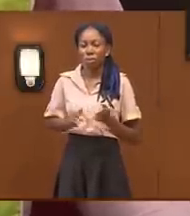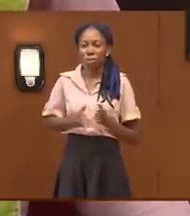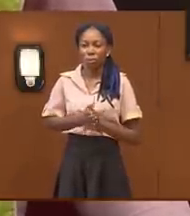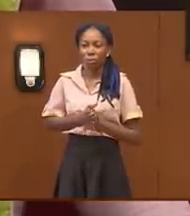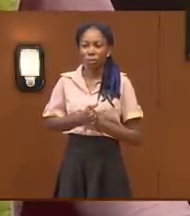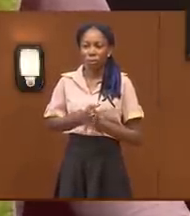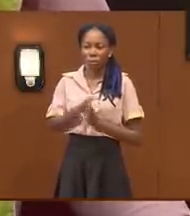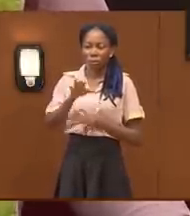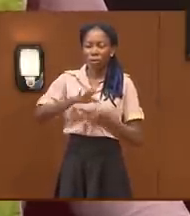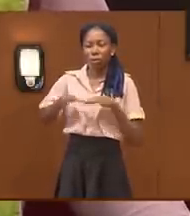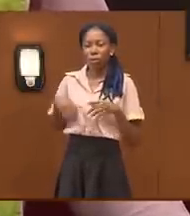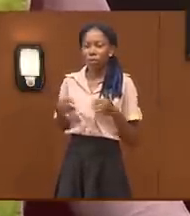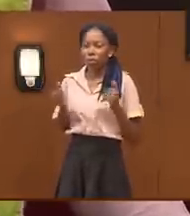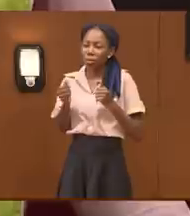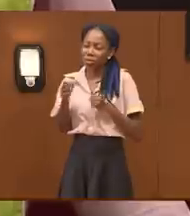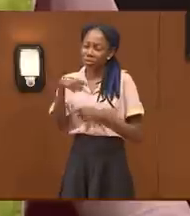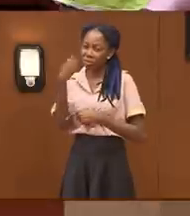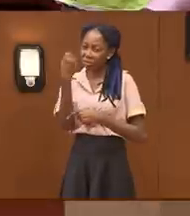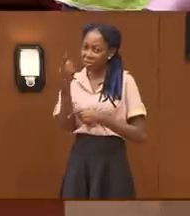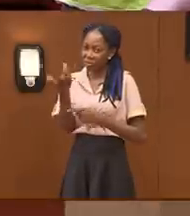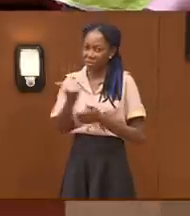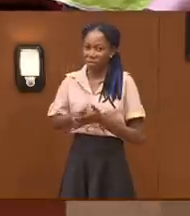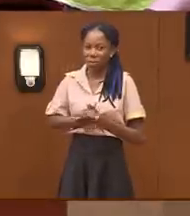But you understand me very well.